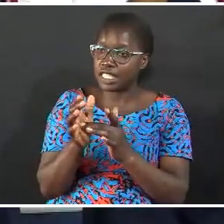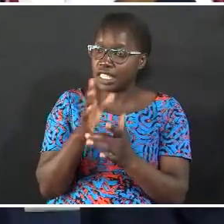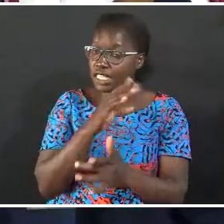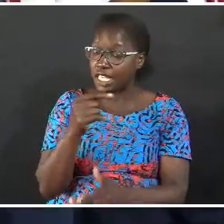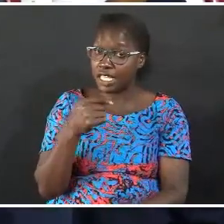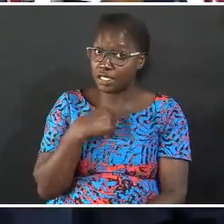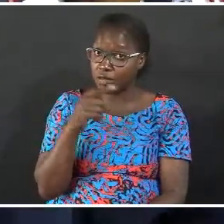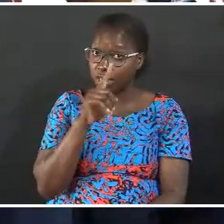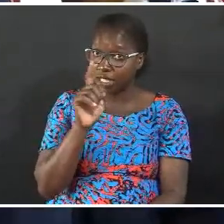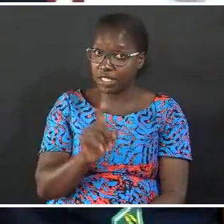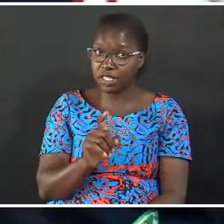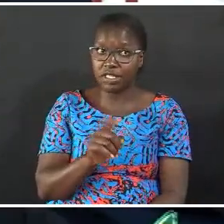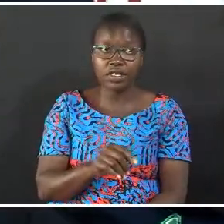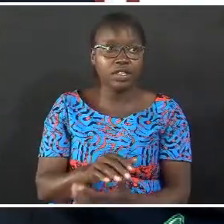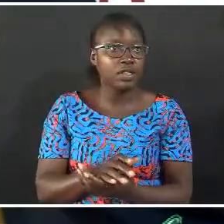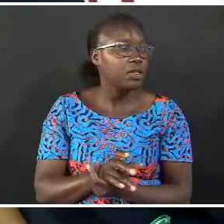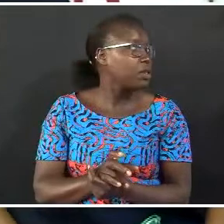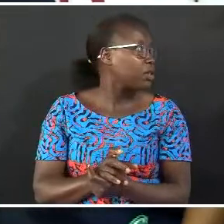me?